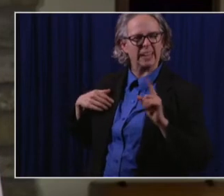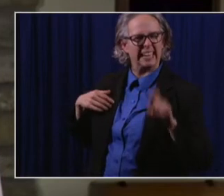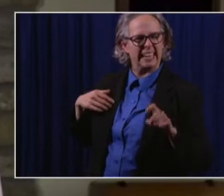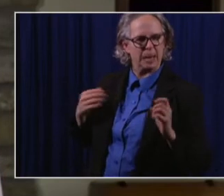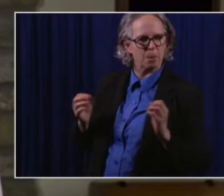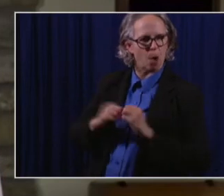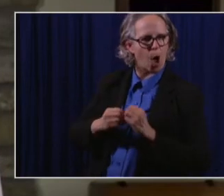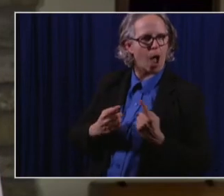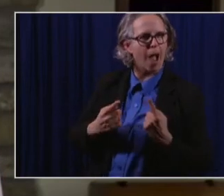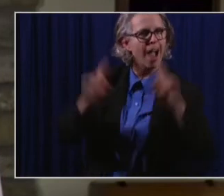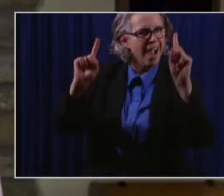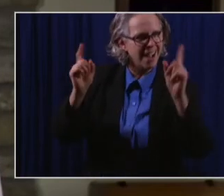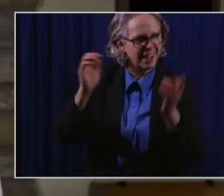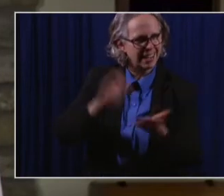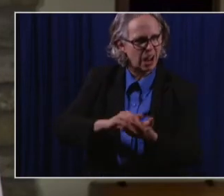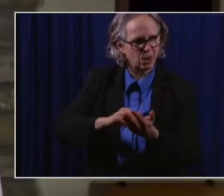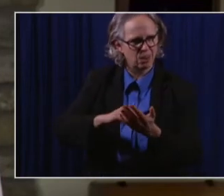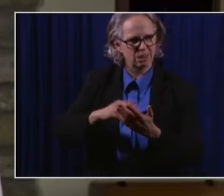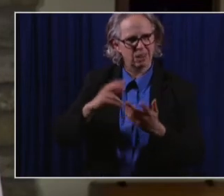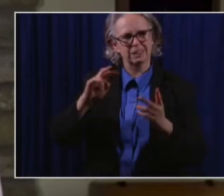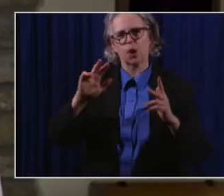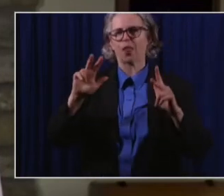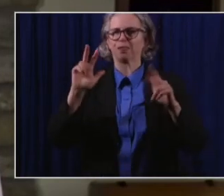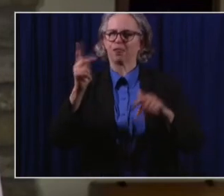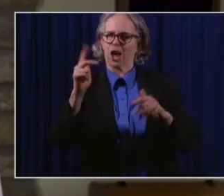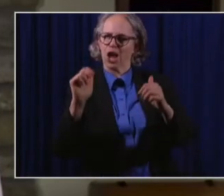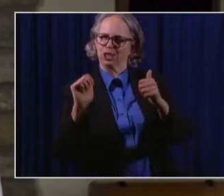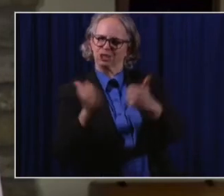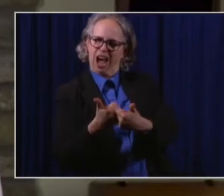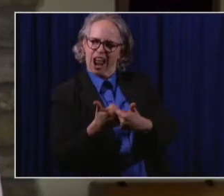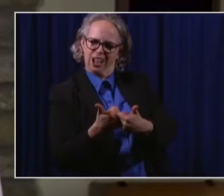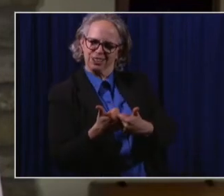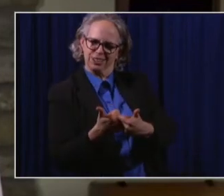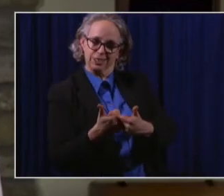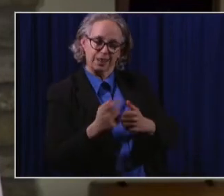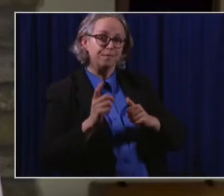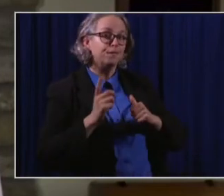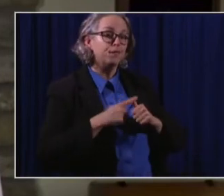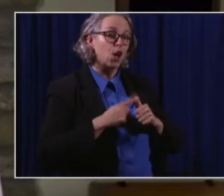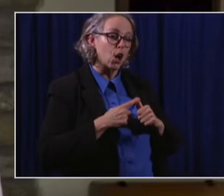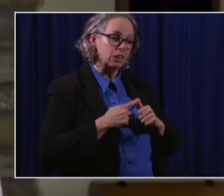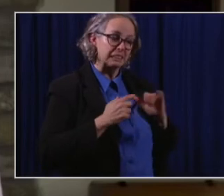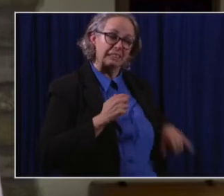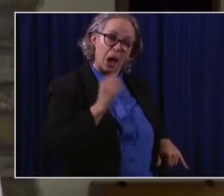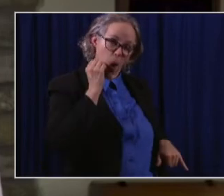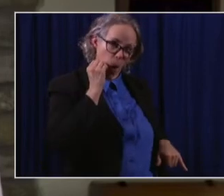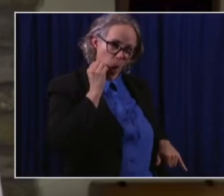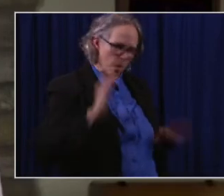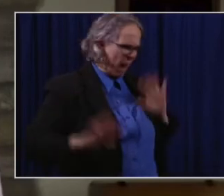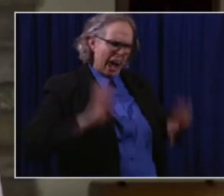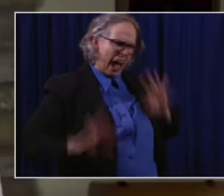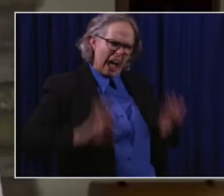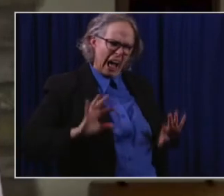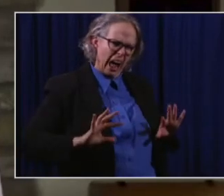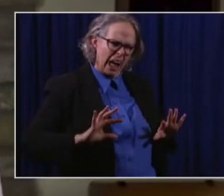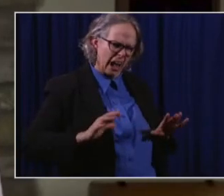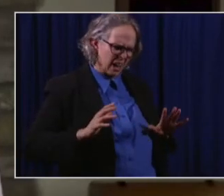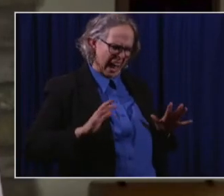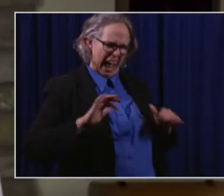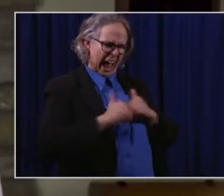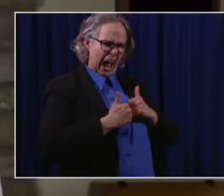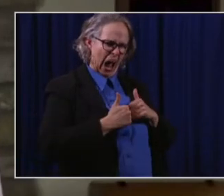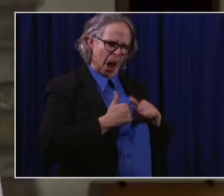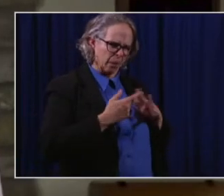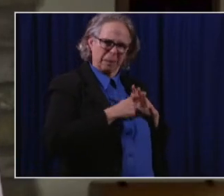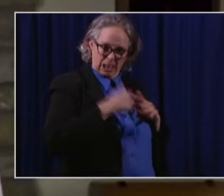was, Ohioans basically stay home, get control of this thing. We did that. Ohioans did that and did it